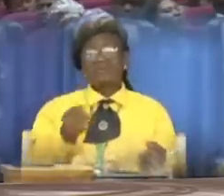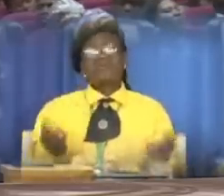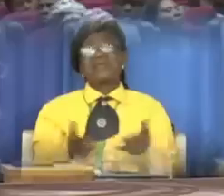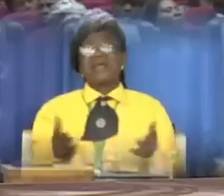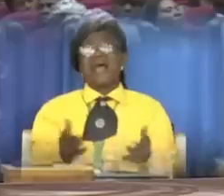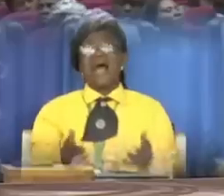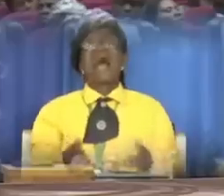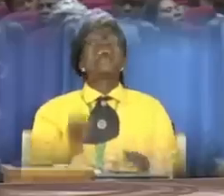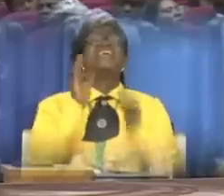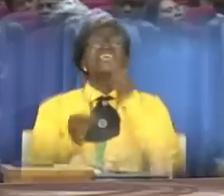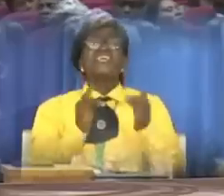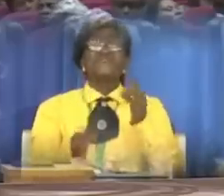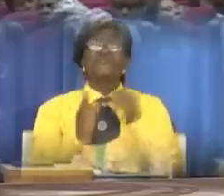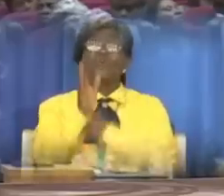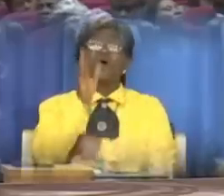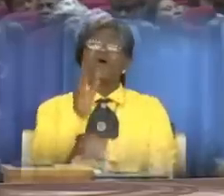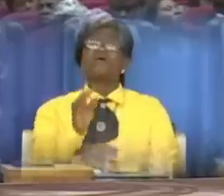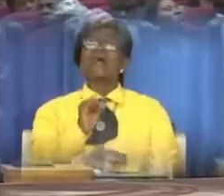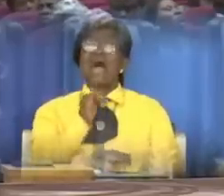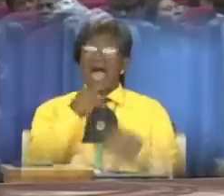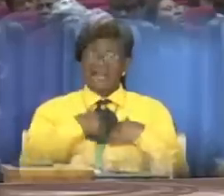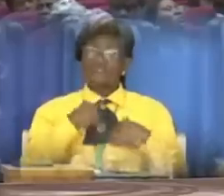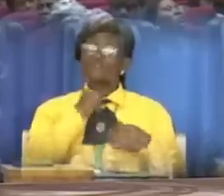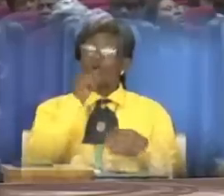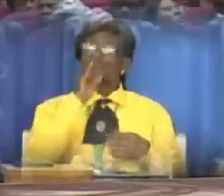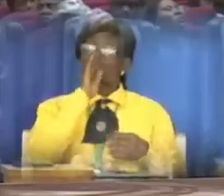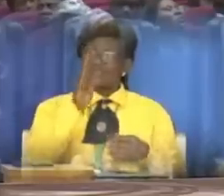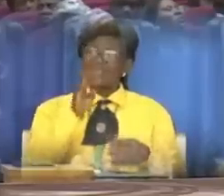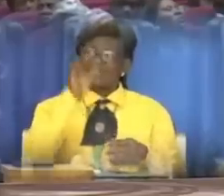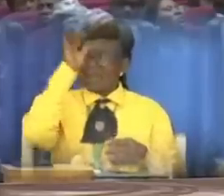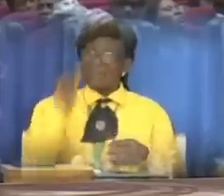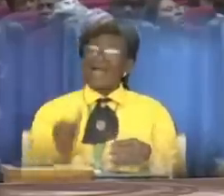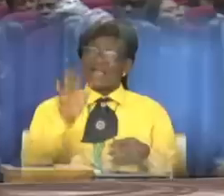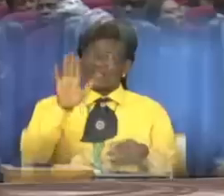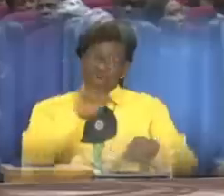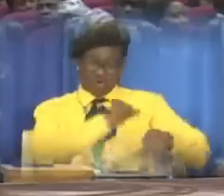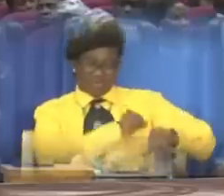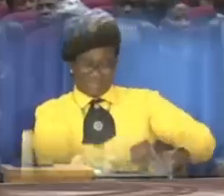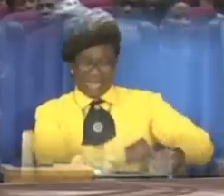all the days, you'll be sleeping with that